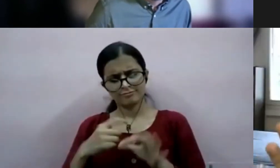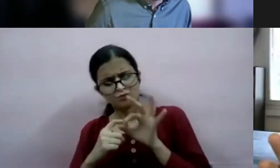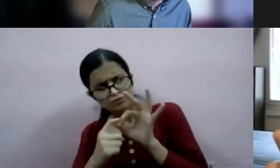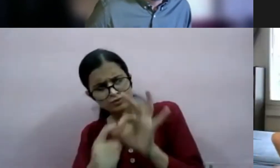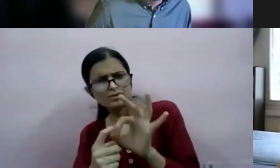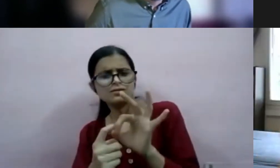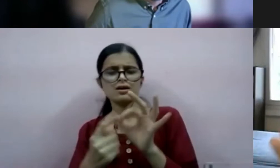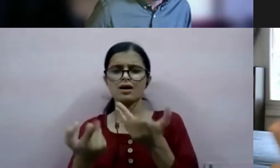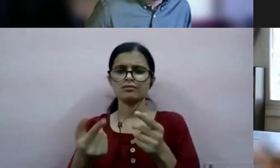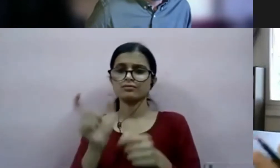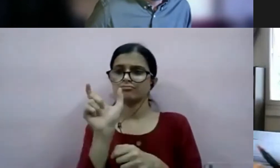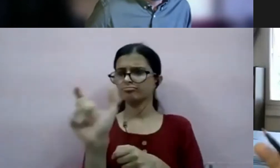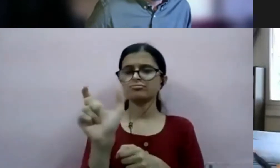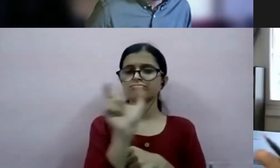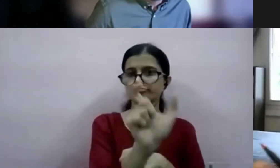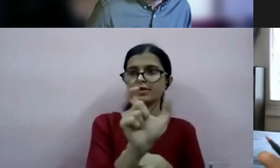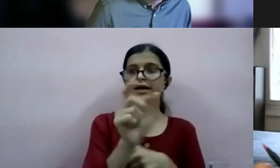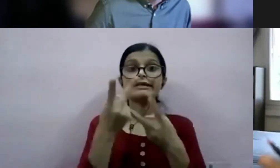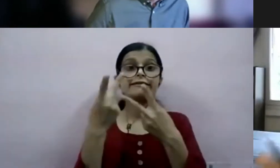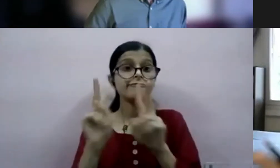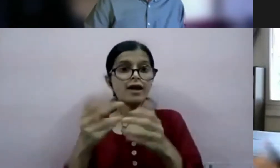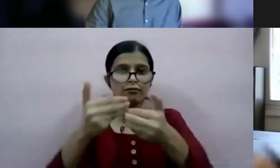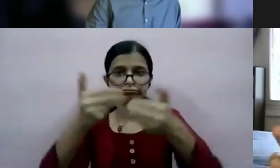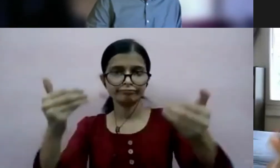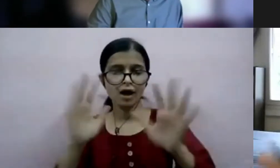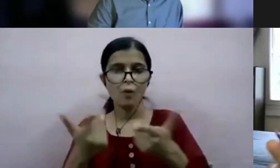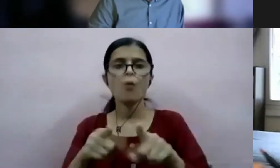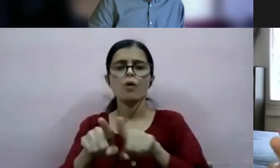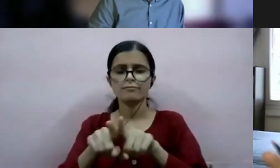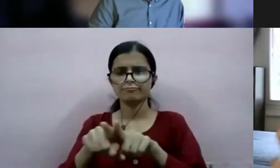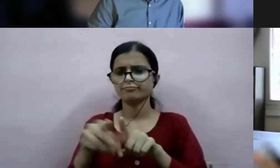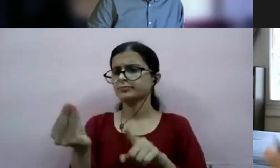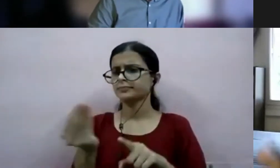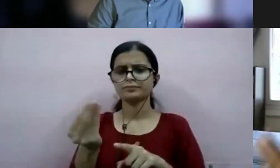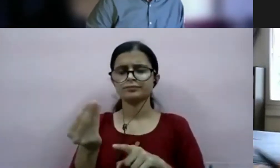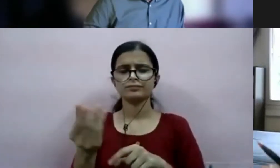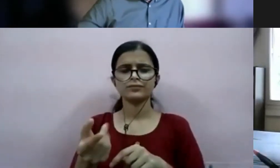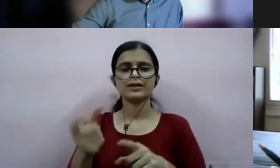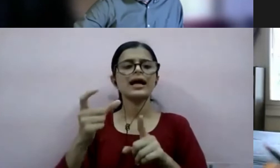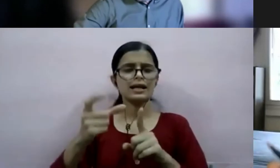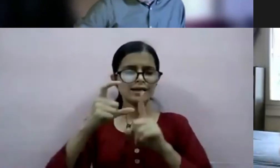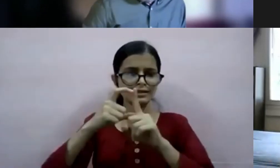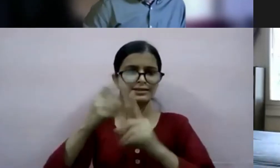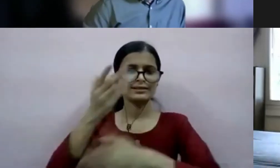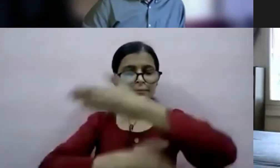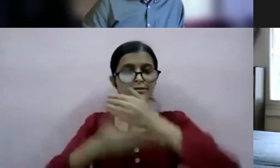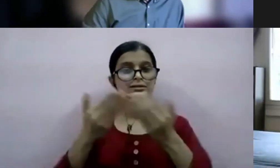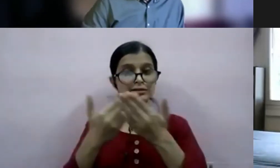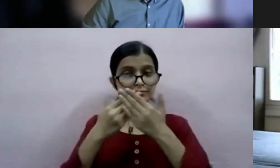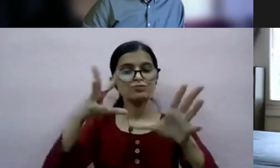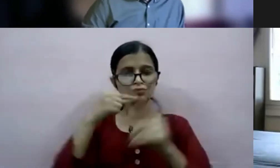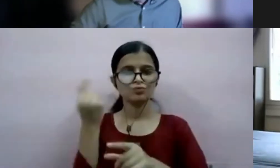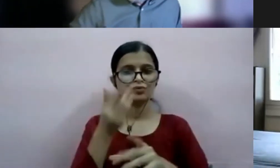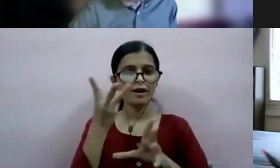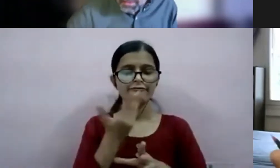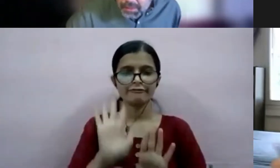some terminological difference that are very often used in the discourse of disability studies. One, how